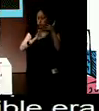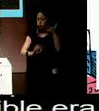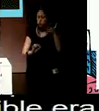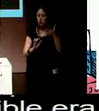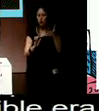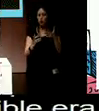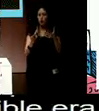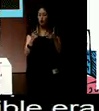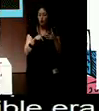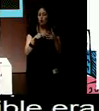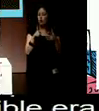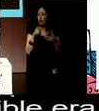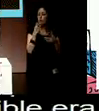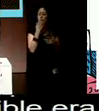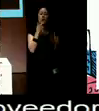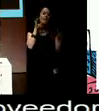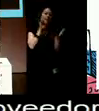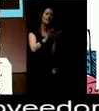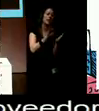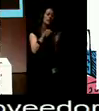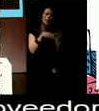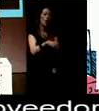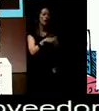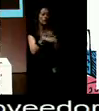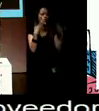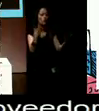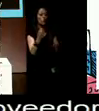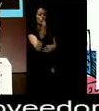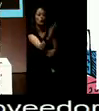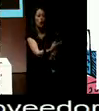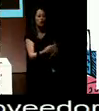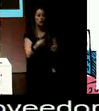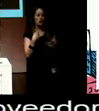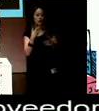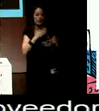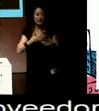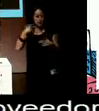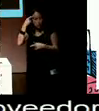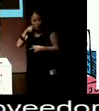in the field. We want to know why certain